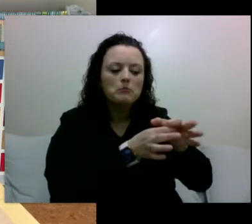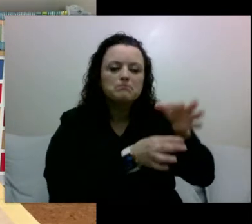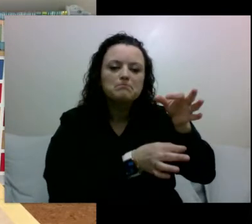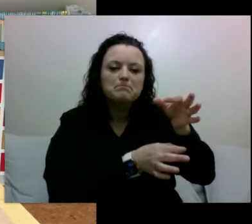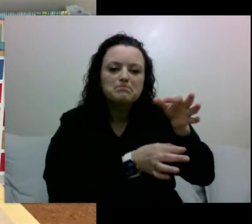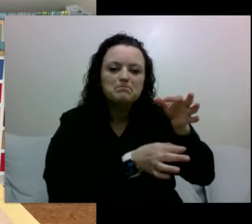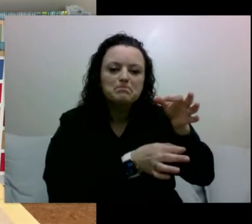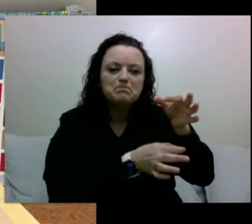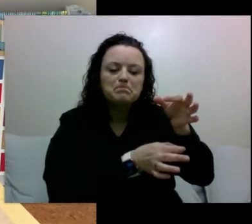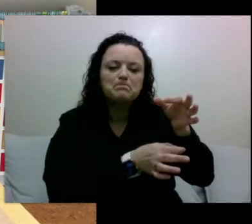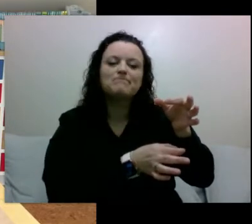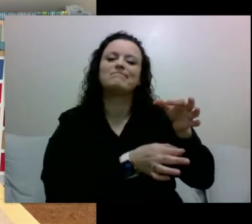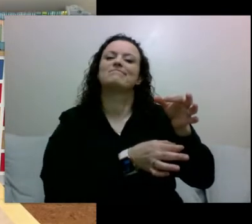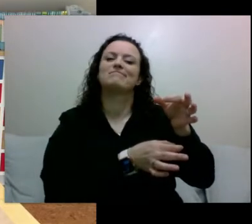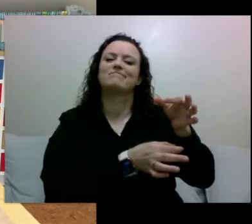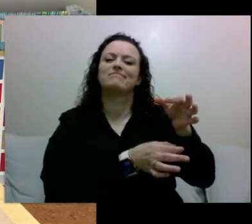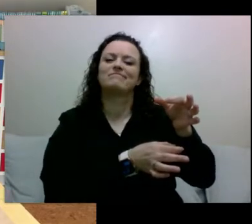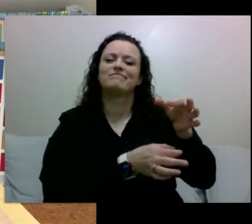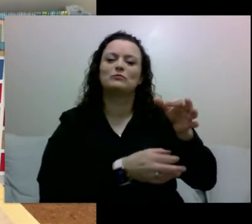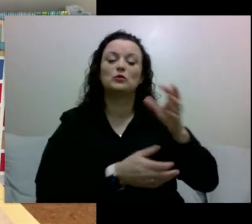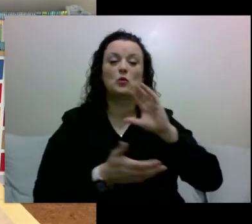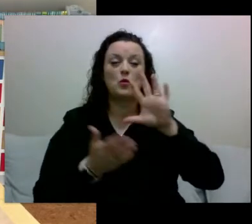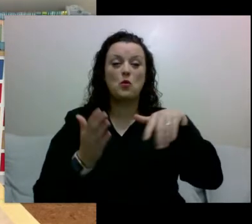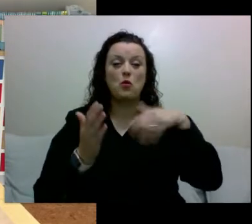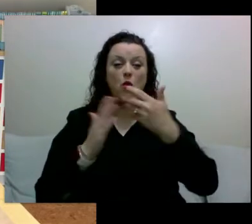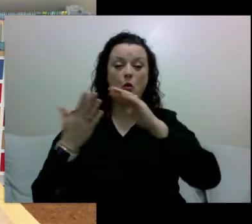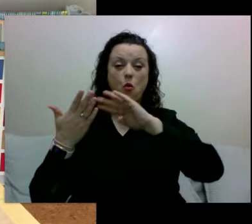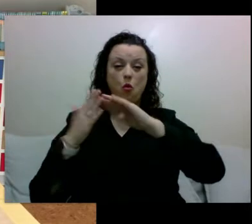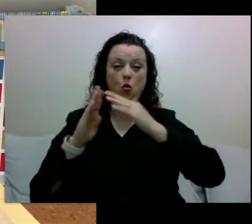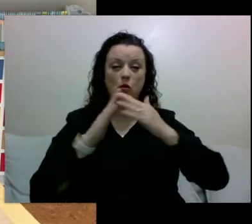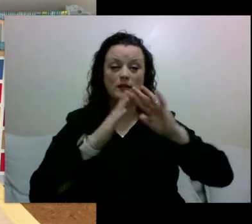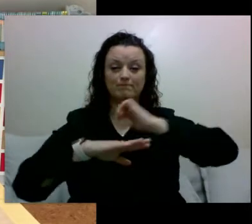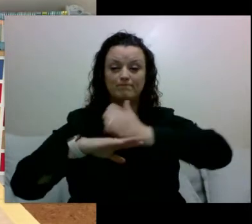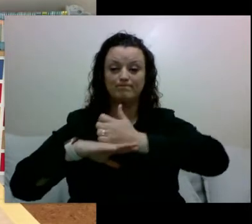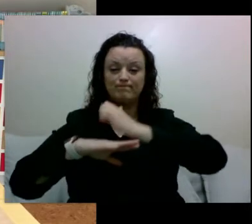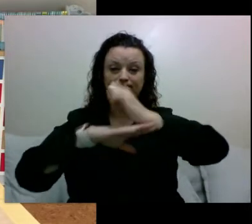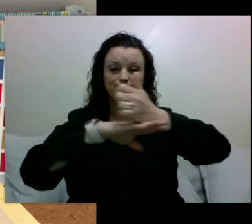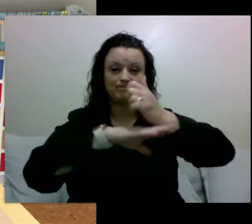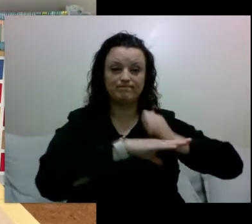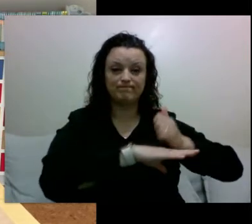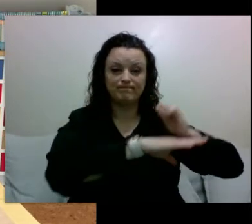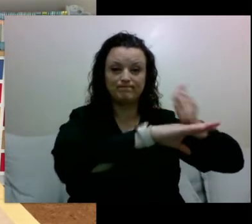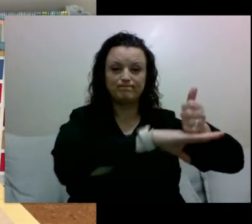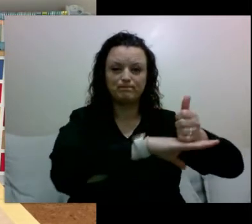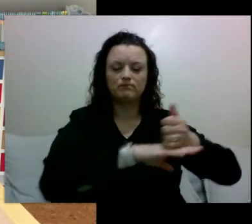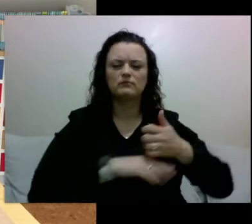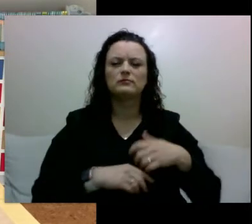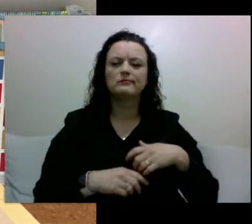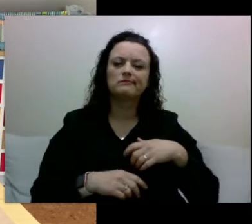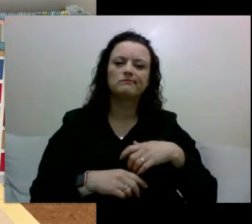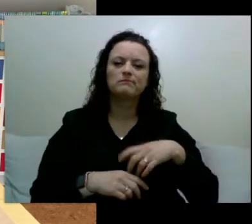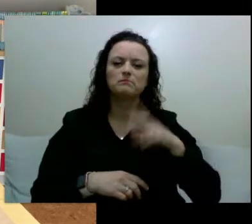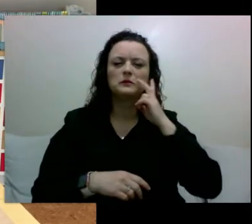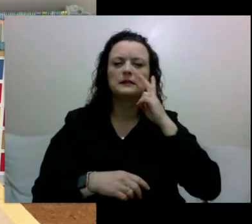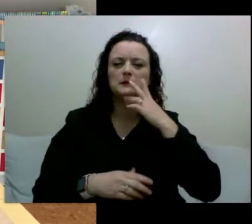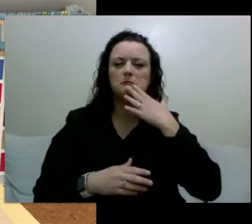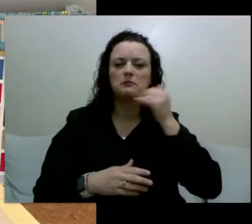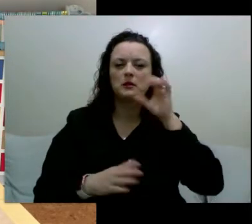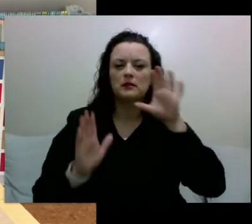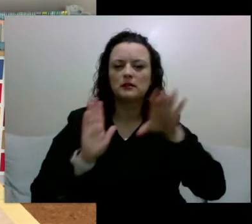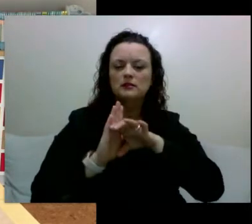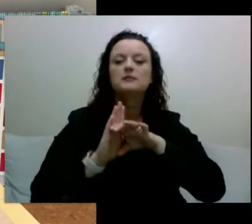So I actually made this entire city. Let's see if I get another image where we really see the